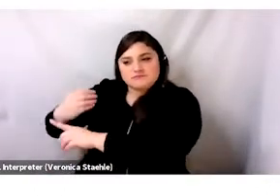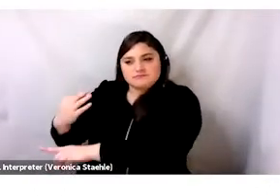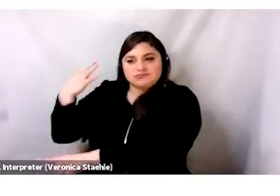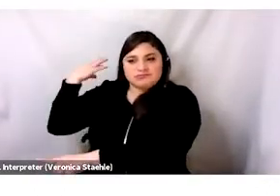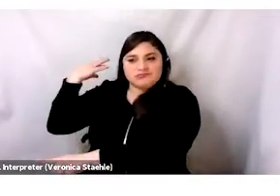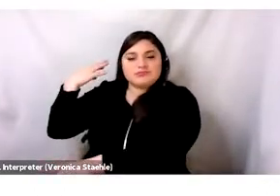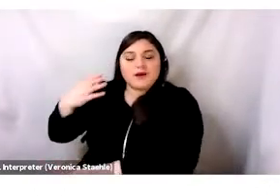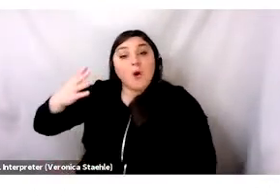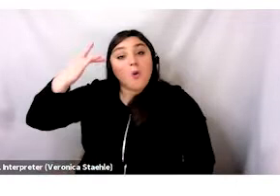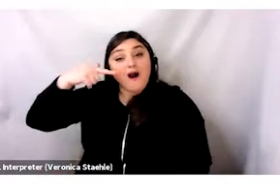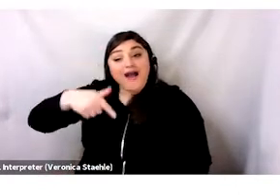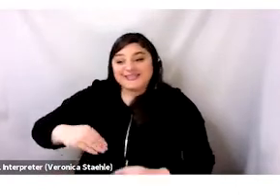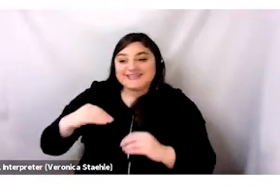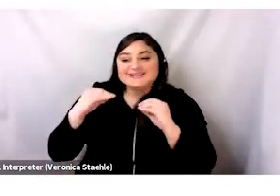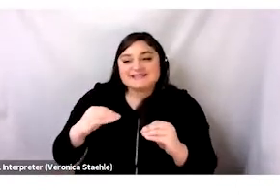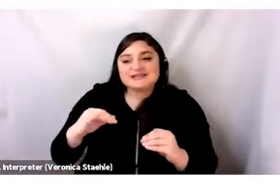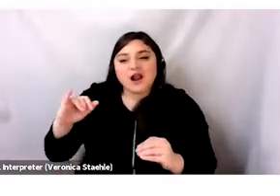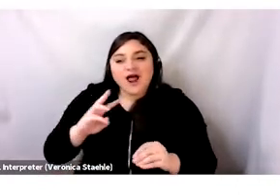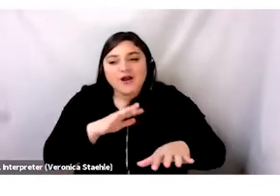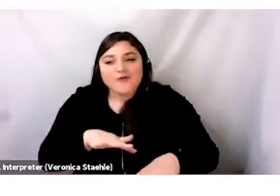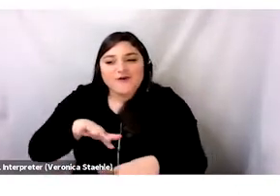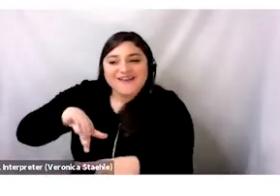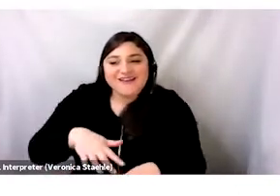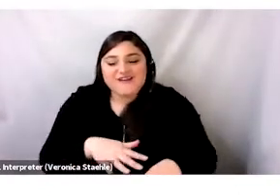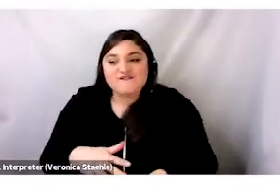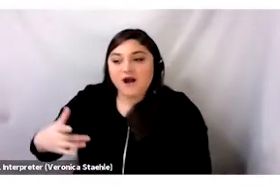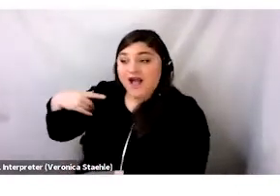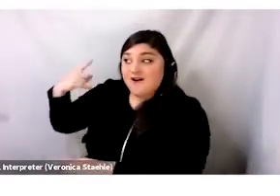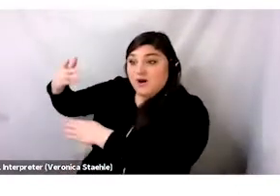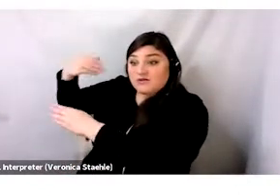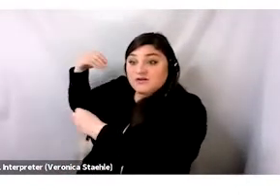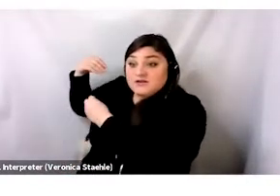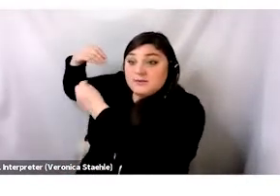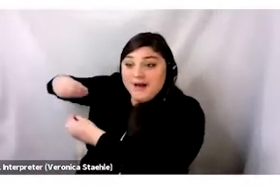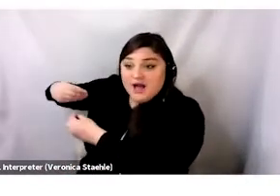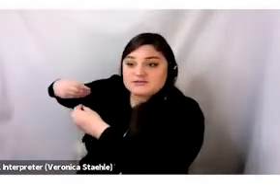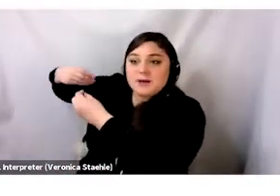are like a river and they flow from one generation to the next.